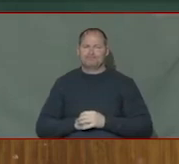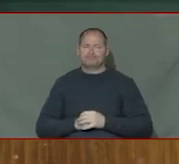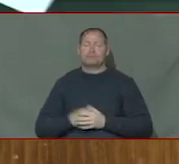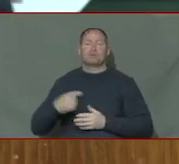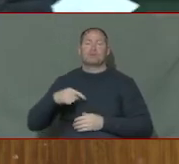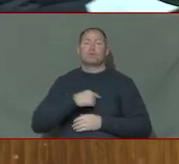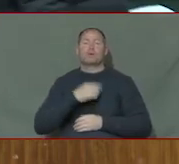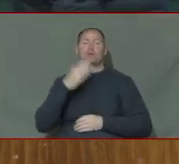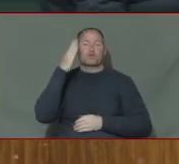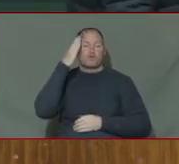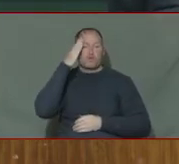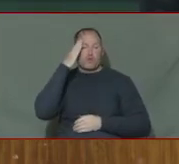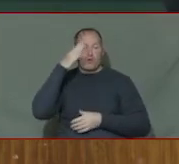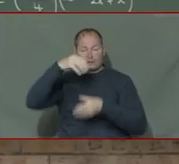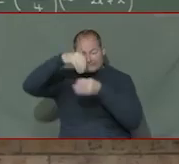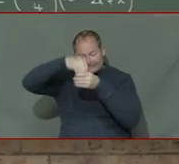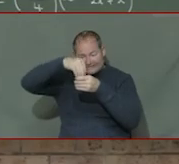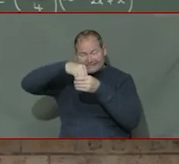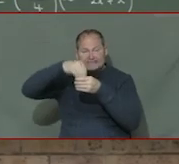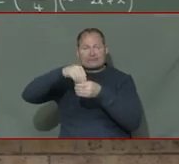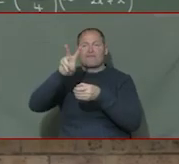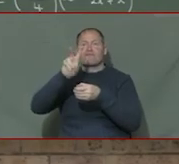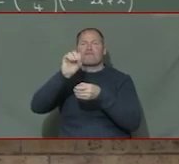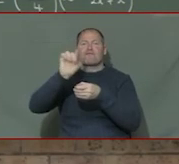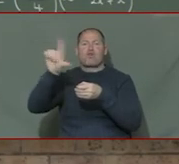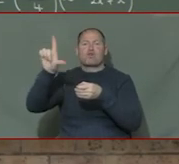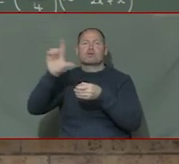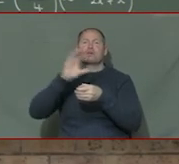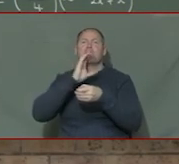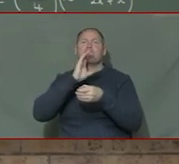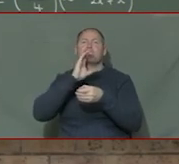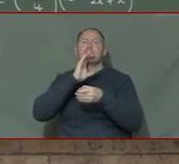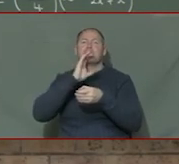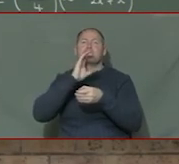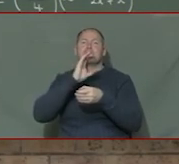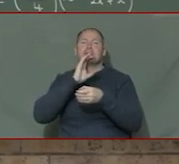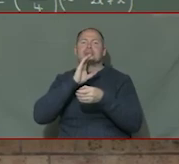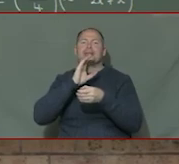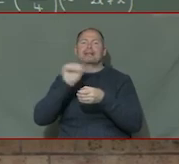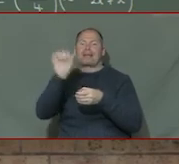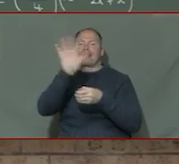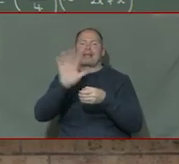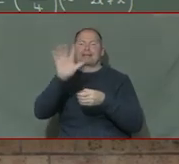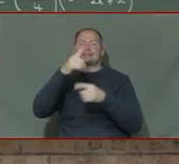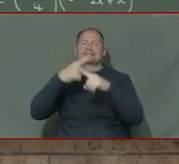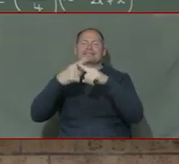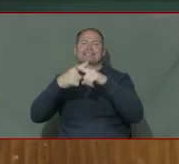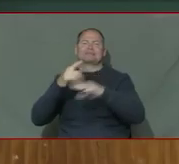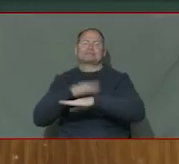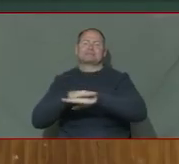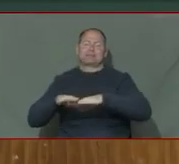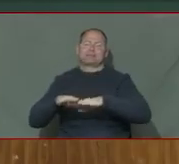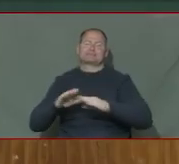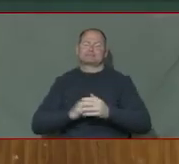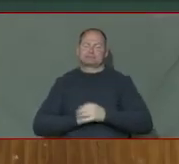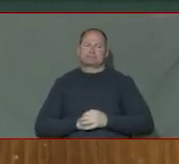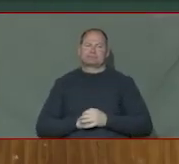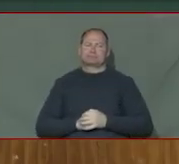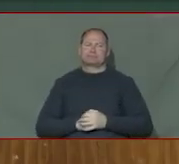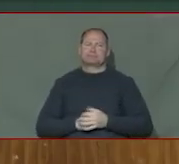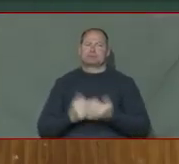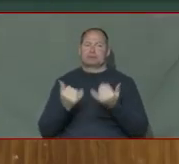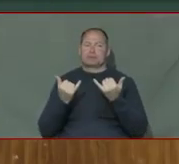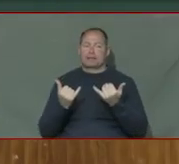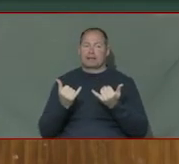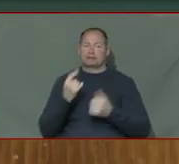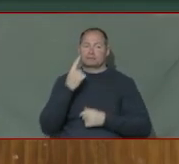volume of a right prism is the area of the base times the height. Now people, if we look at a cube,